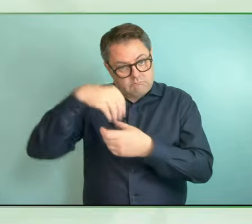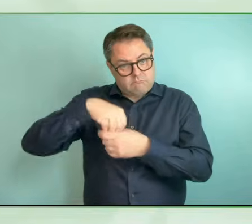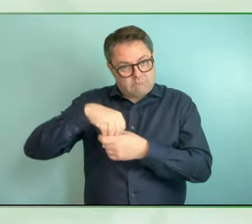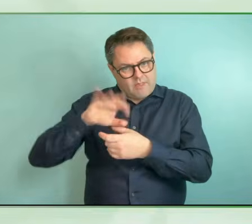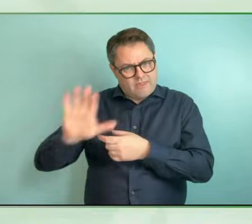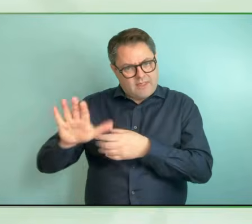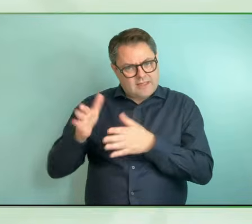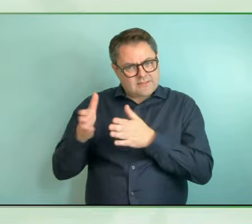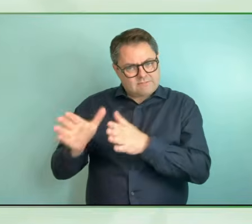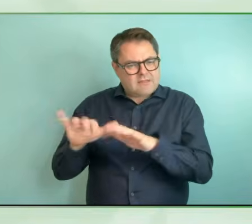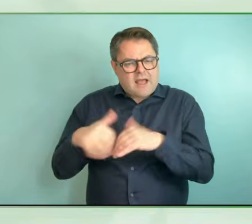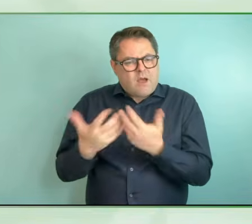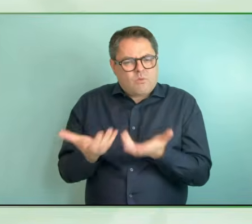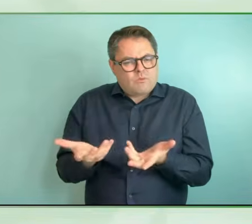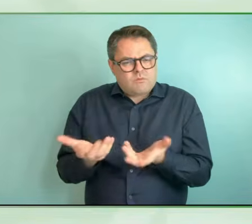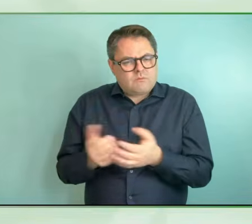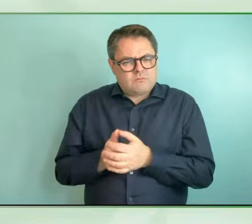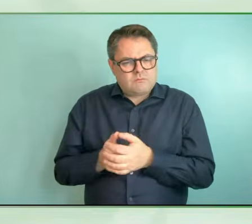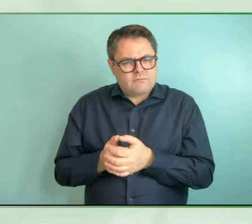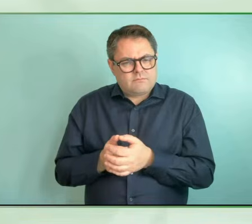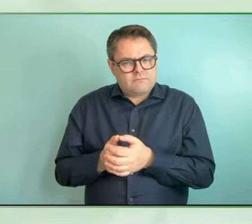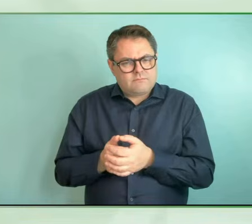selection process work?